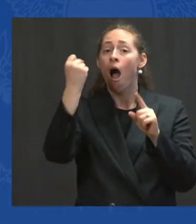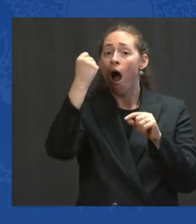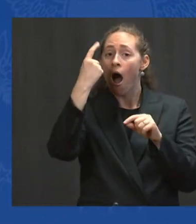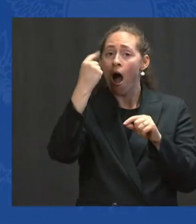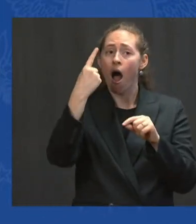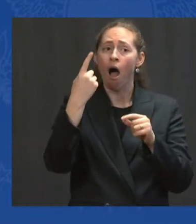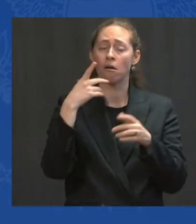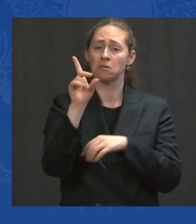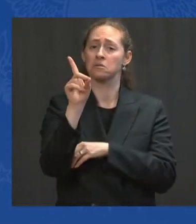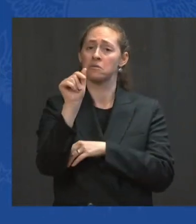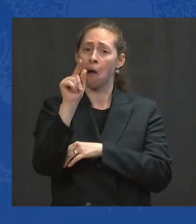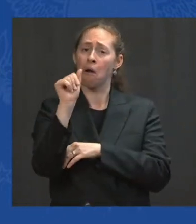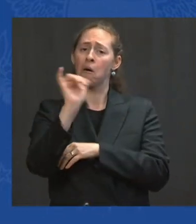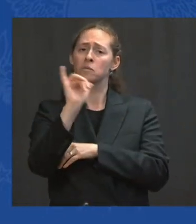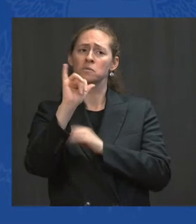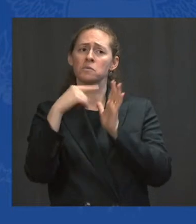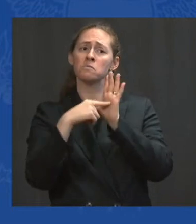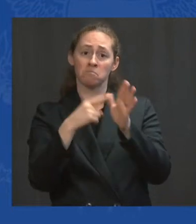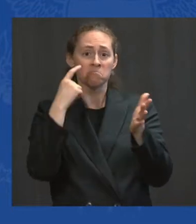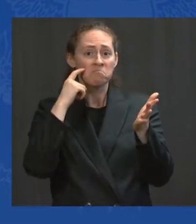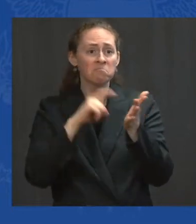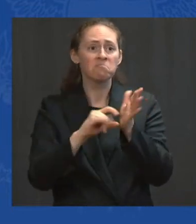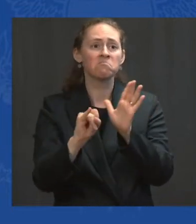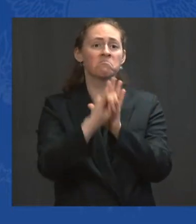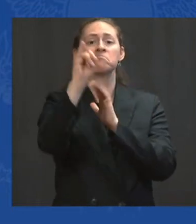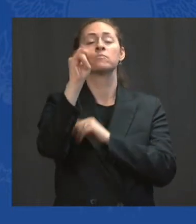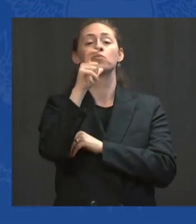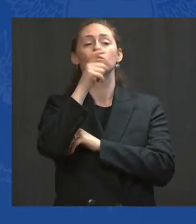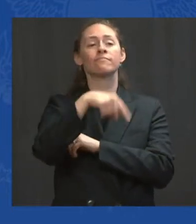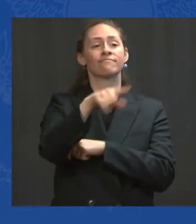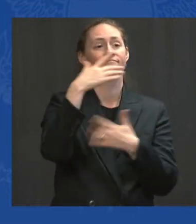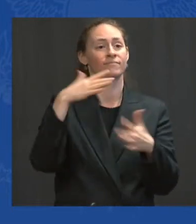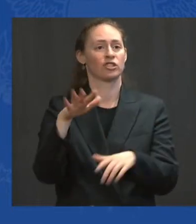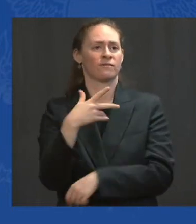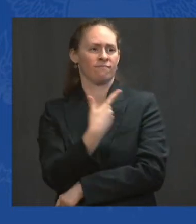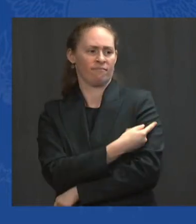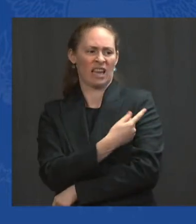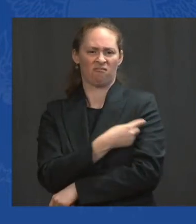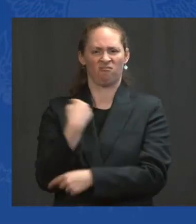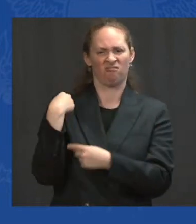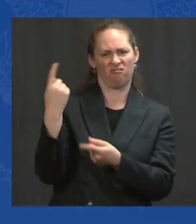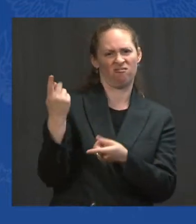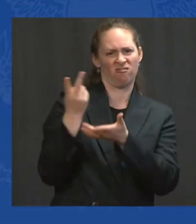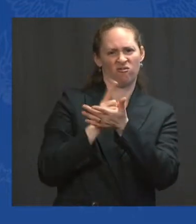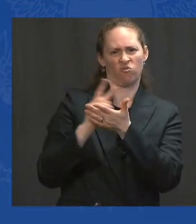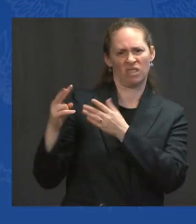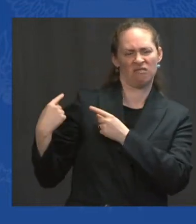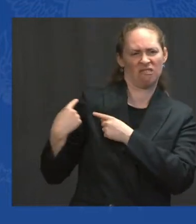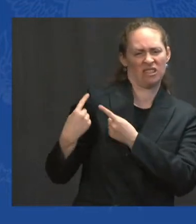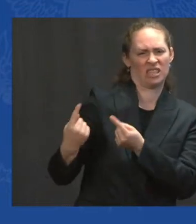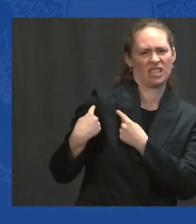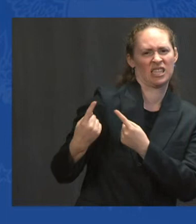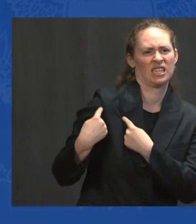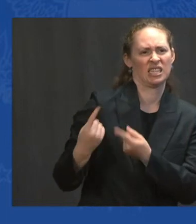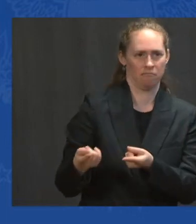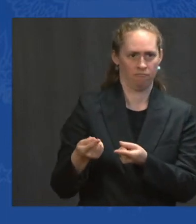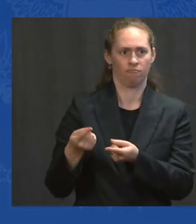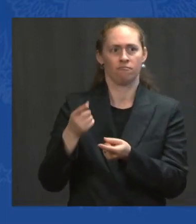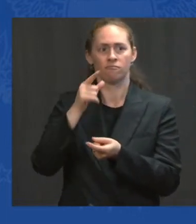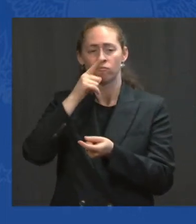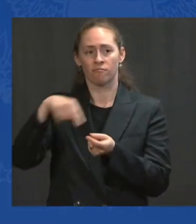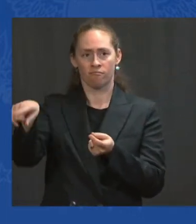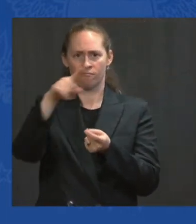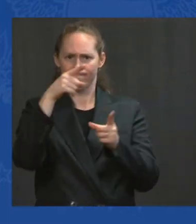of individuals receiving vaccines over the past 2 weeks identified as people of color. And so